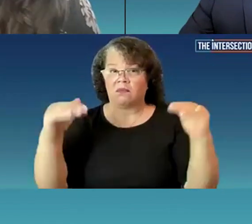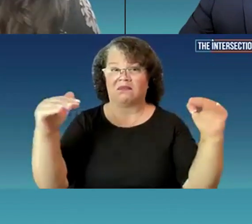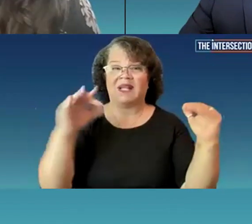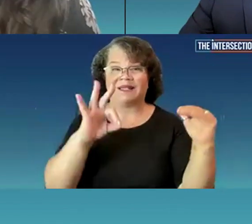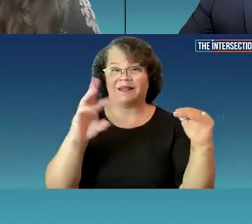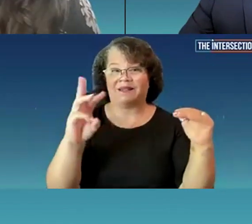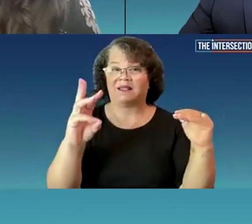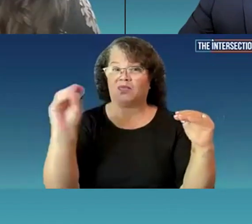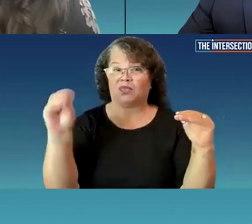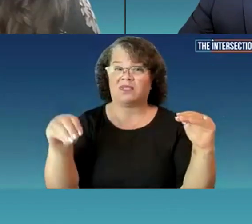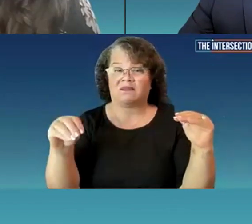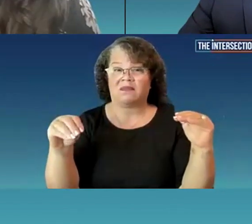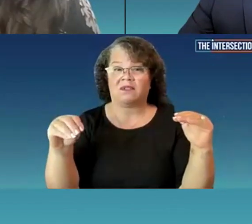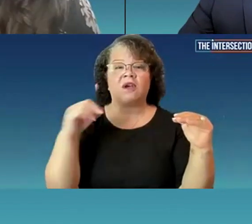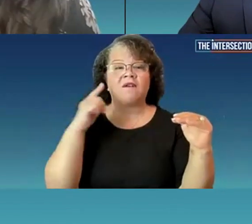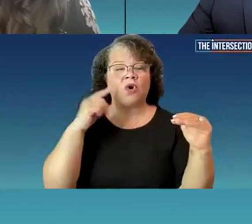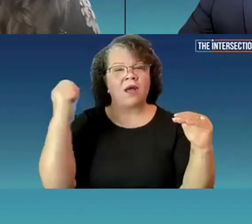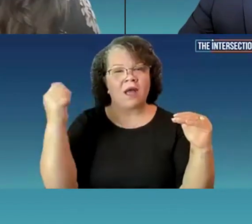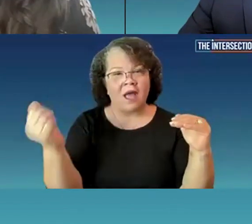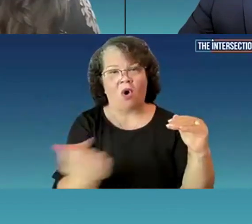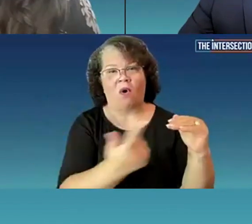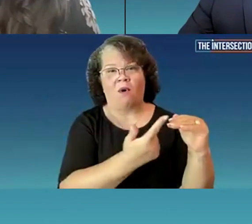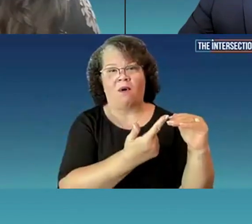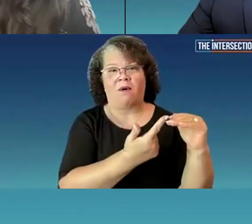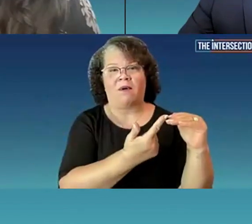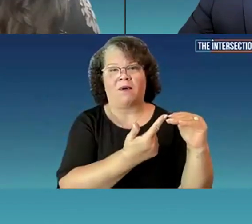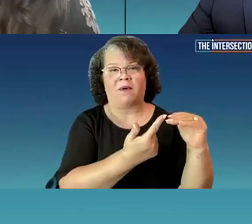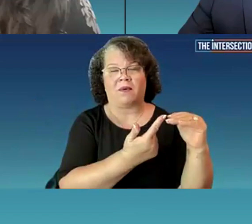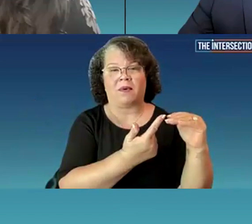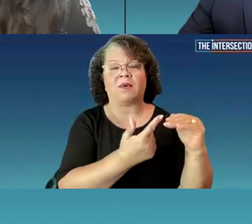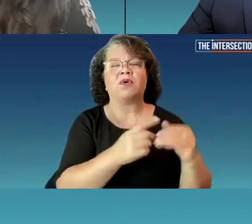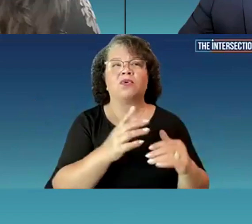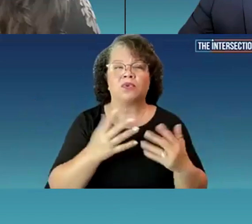percentages for everybody. And so